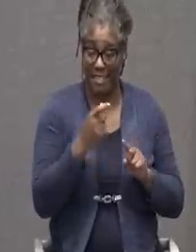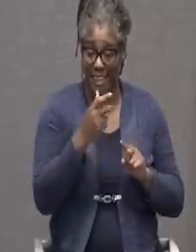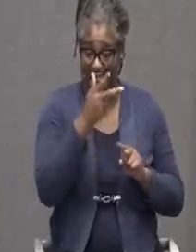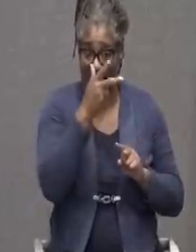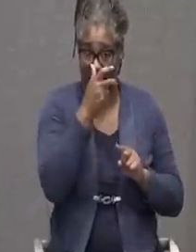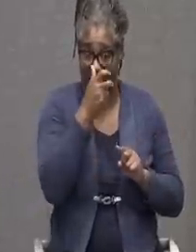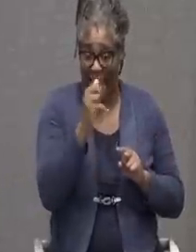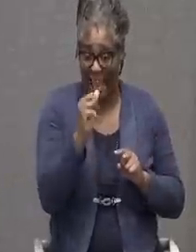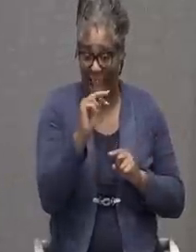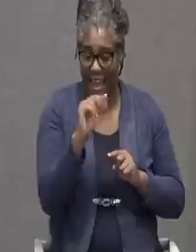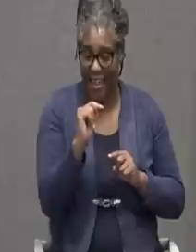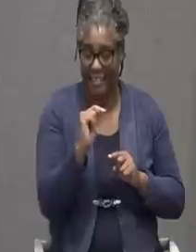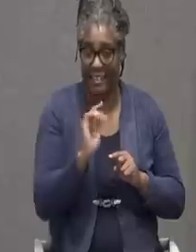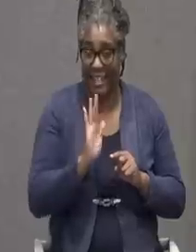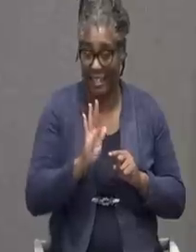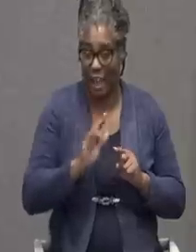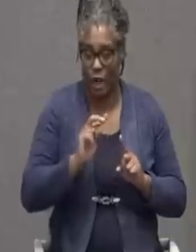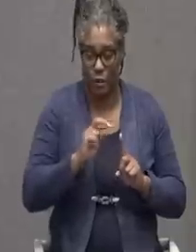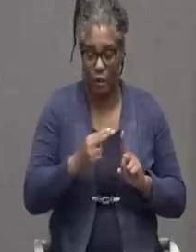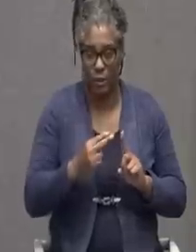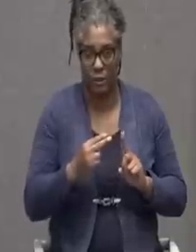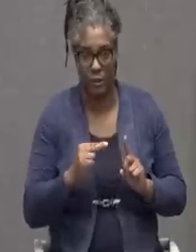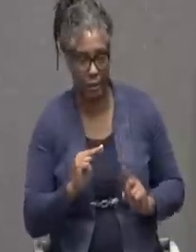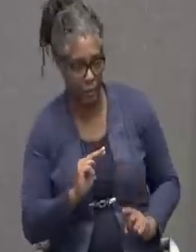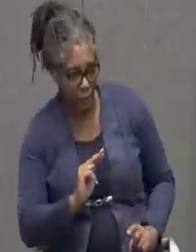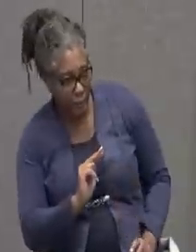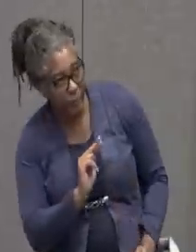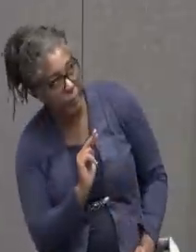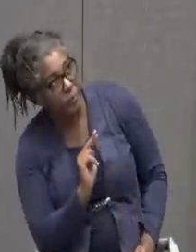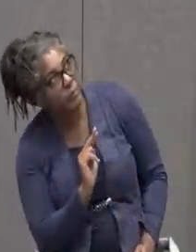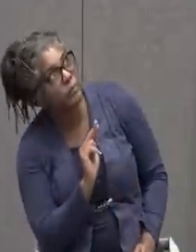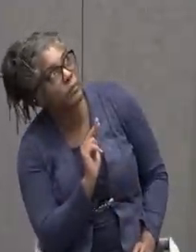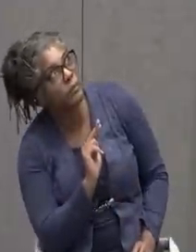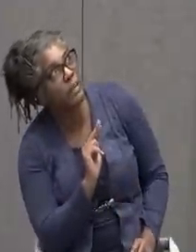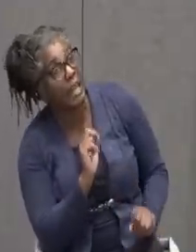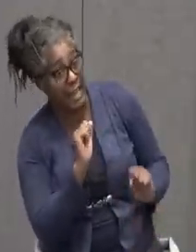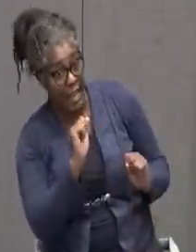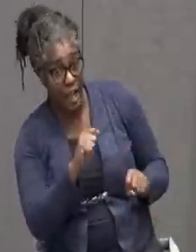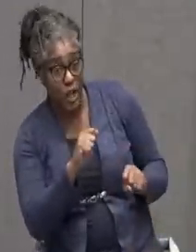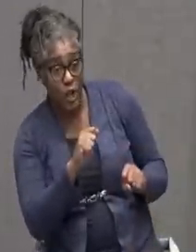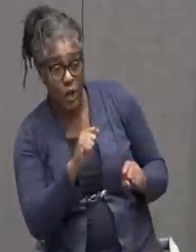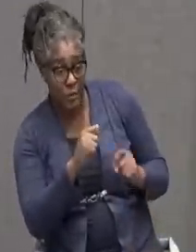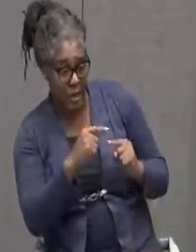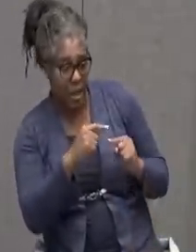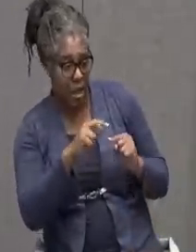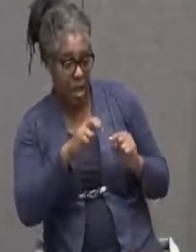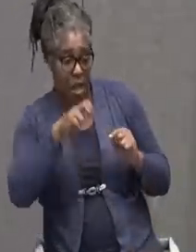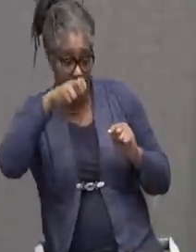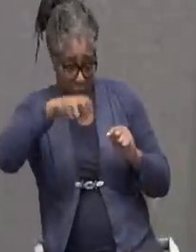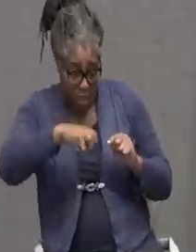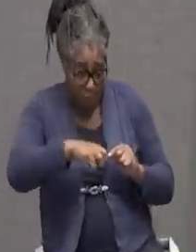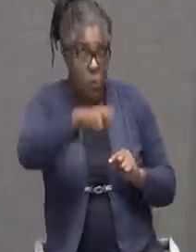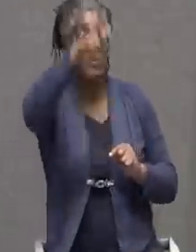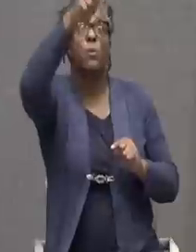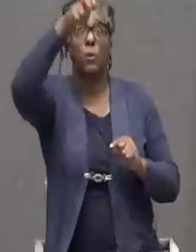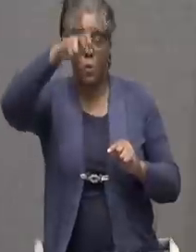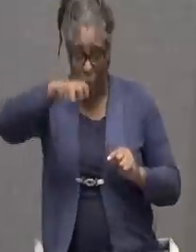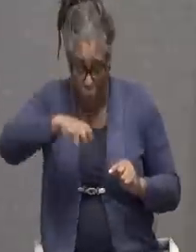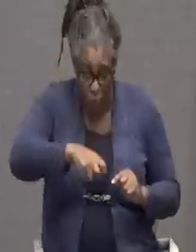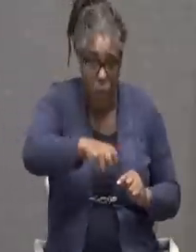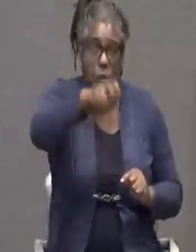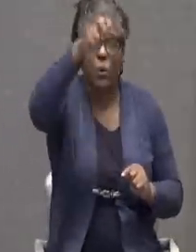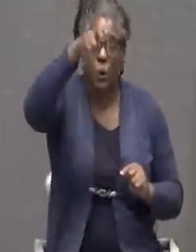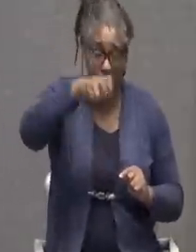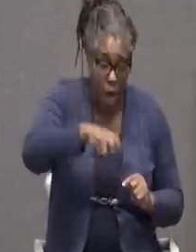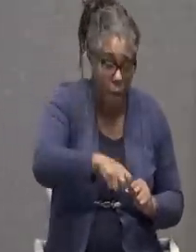be a couple of things. It could be a curly slide. It could be a hideout. If I was an ant who rode a